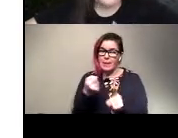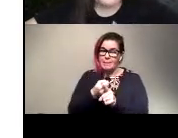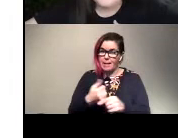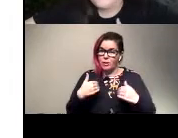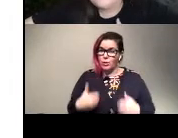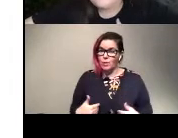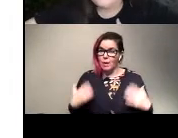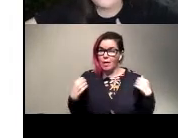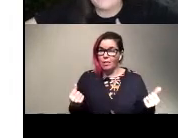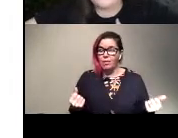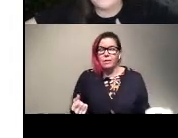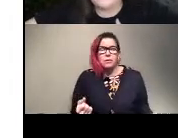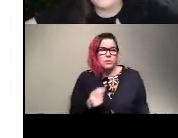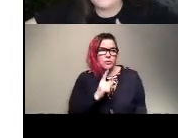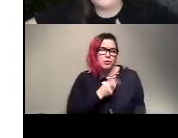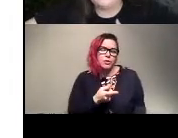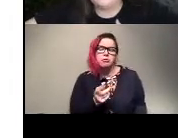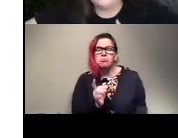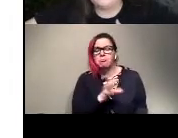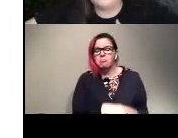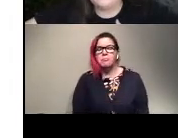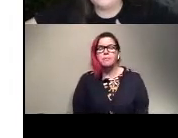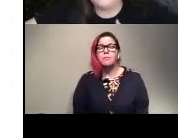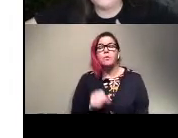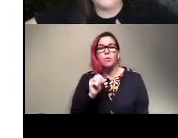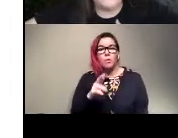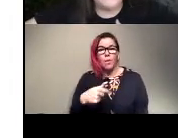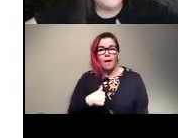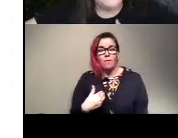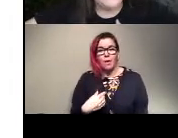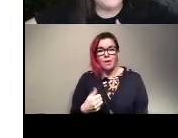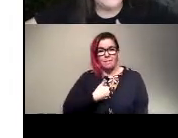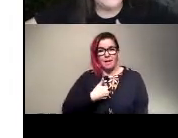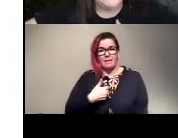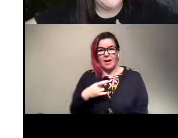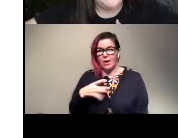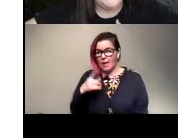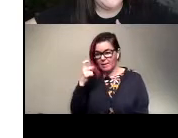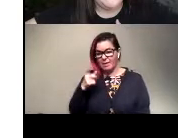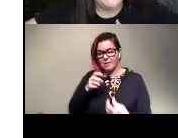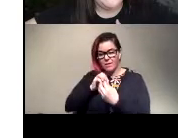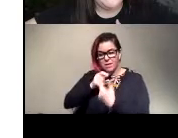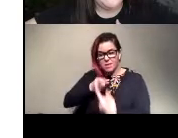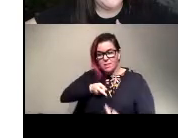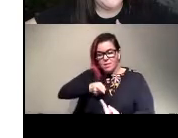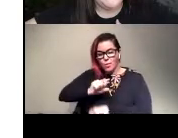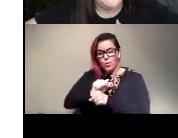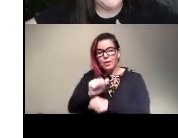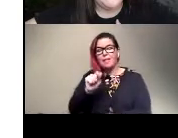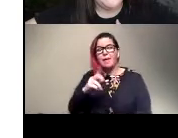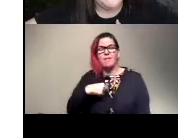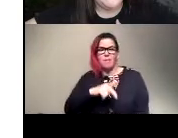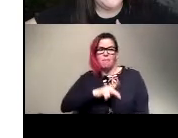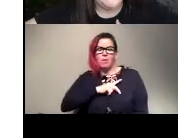health? Let's give that as the definition. Or do I have one that I don't like because it's difficult to work with in the lab? No, I have a personal issue with